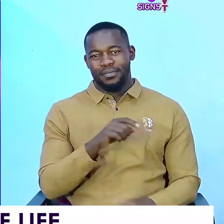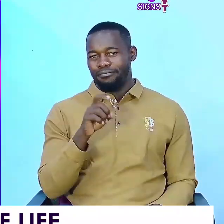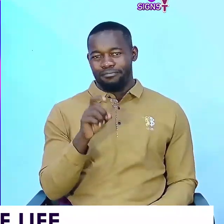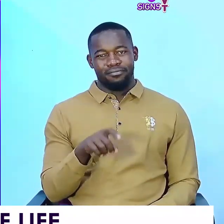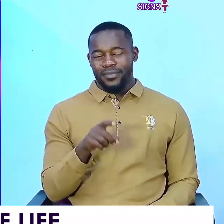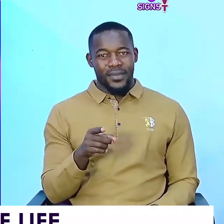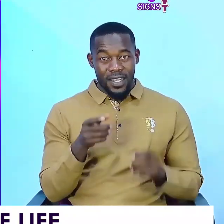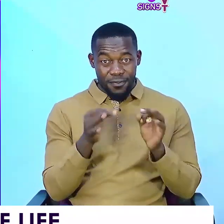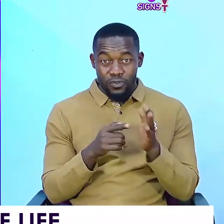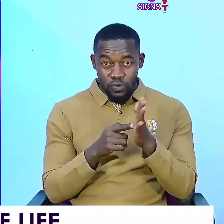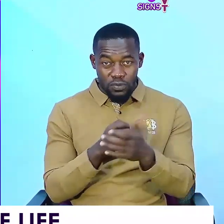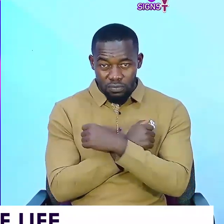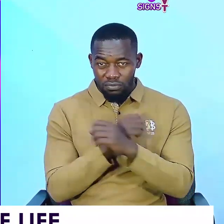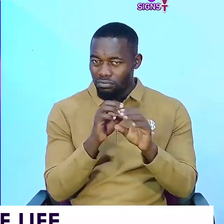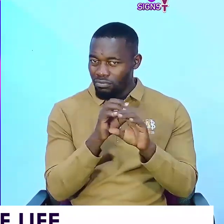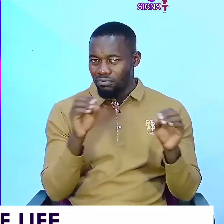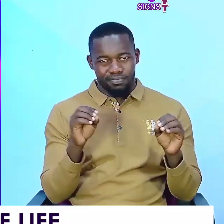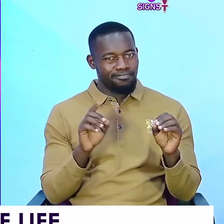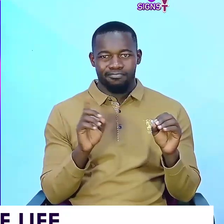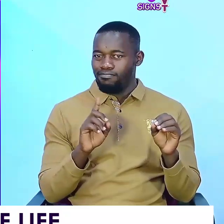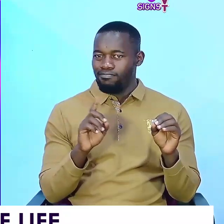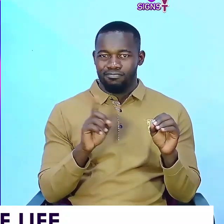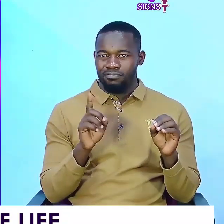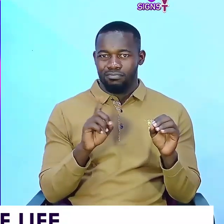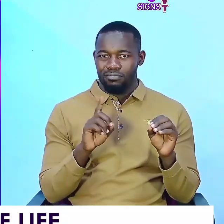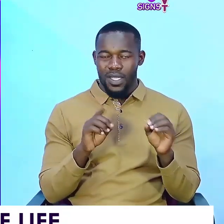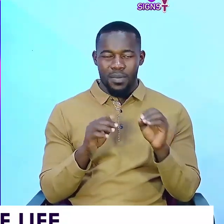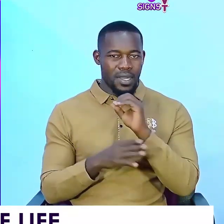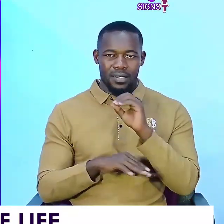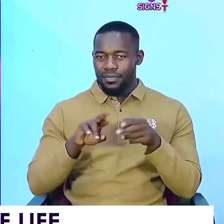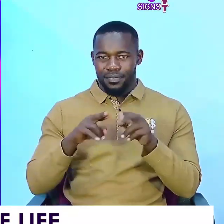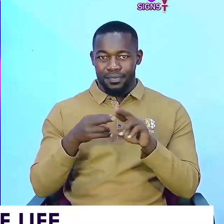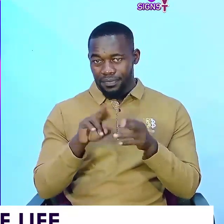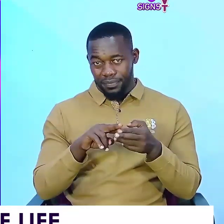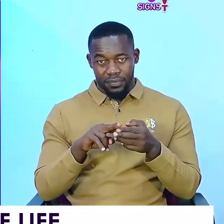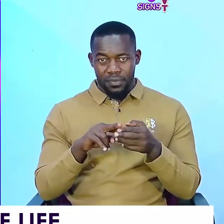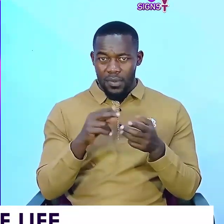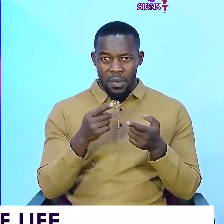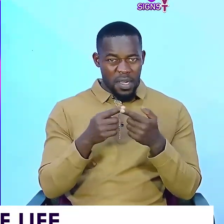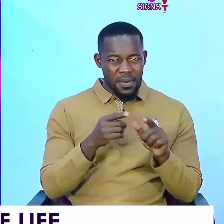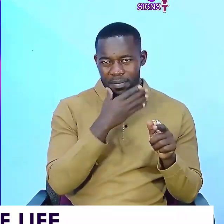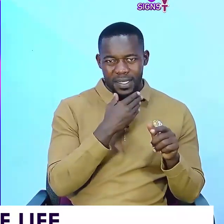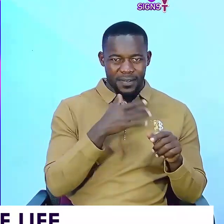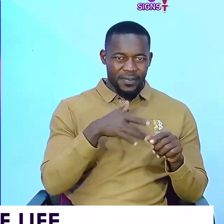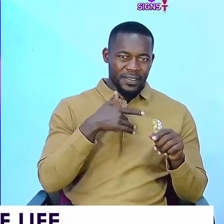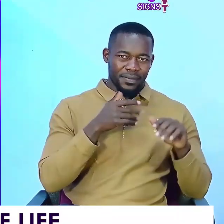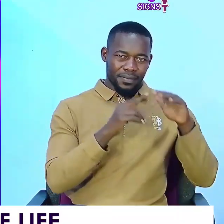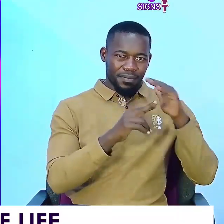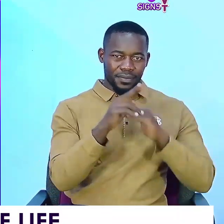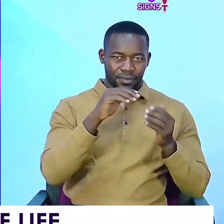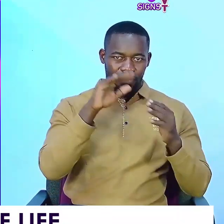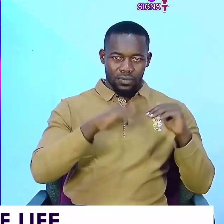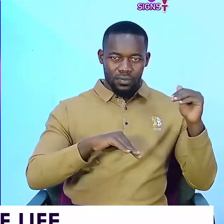So not to say that we exempt respect, but the language of love is understood by